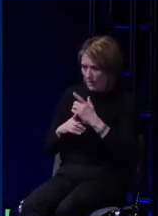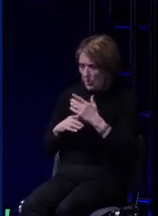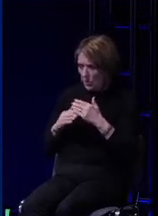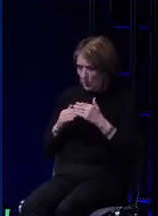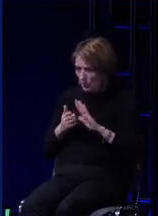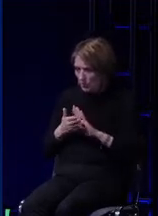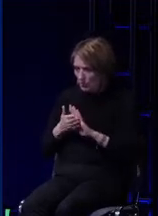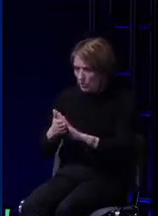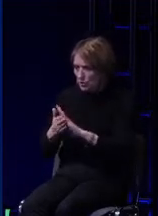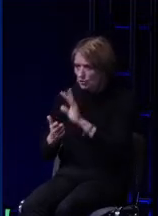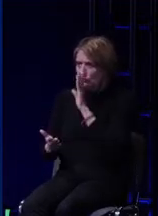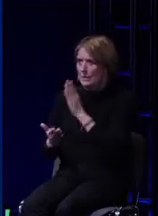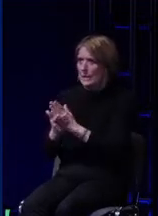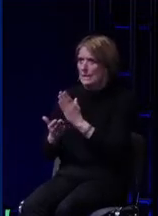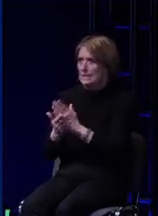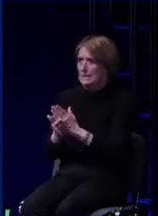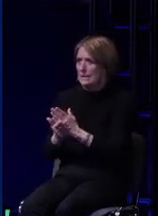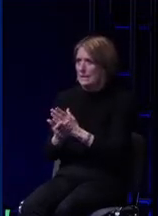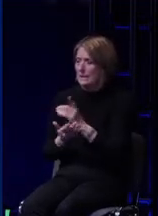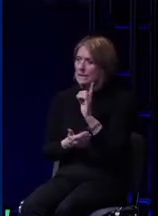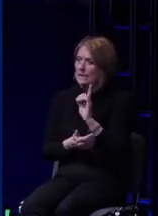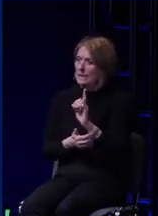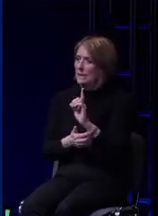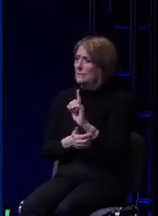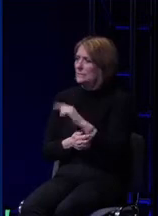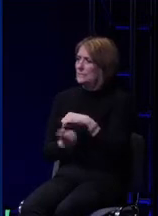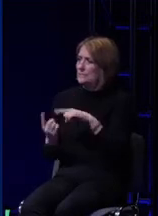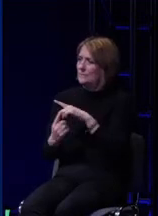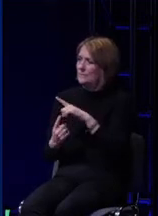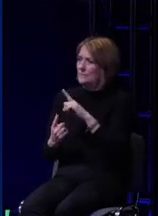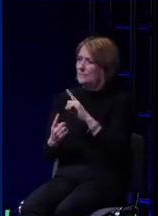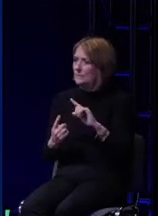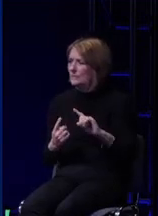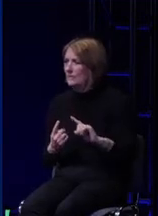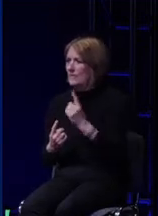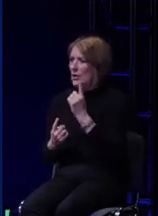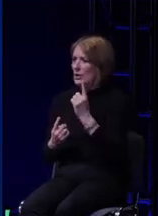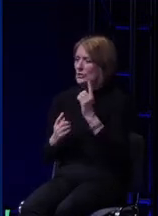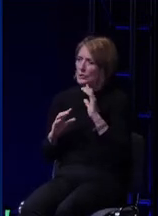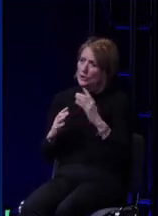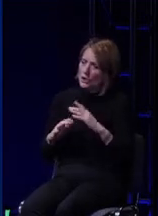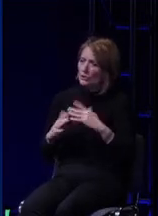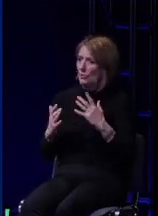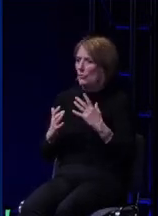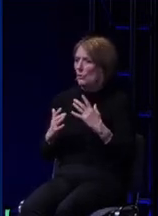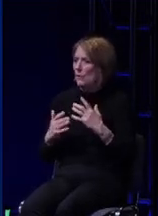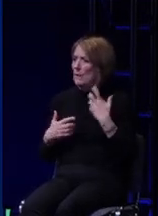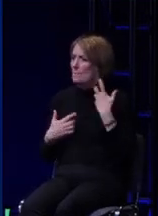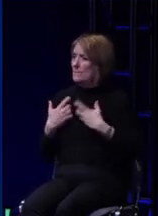story? And what are your first, ambitions for it, or your concerns when you start,